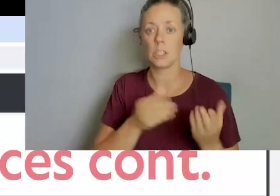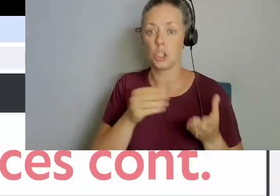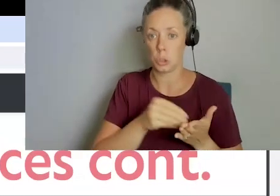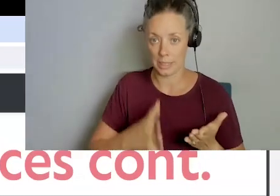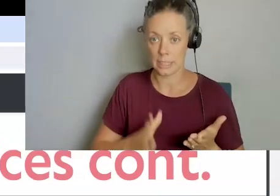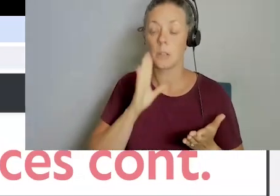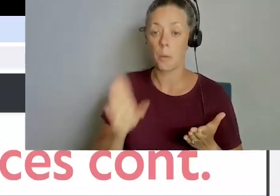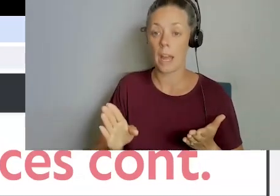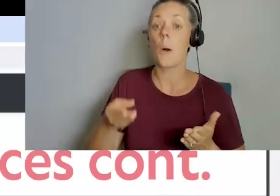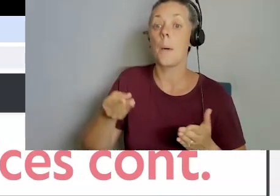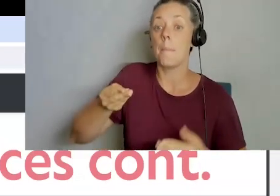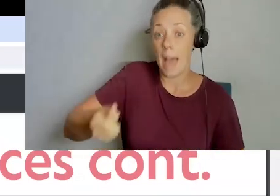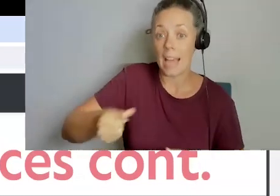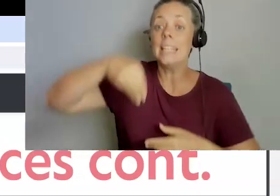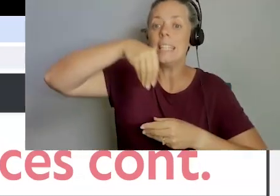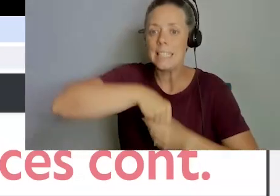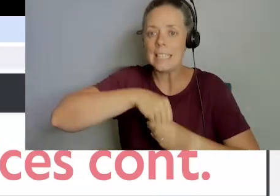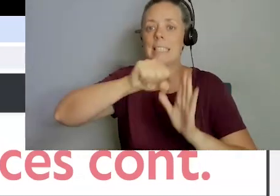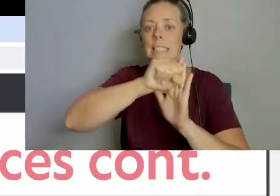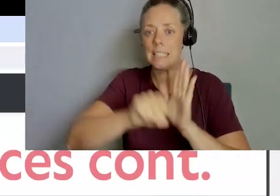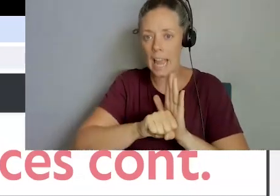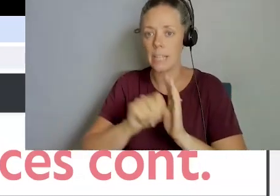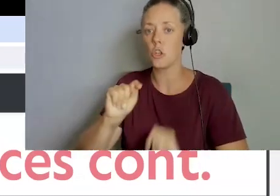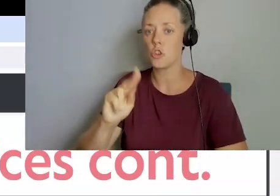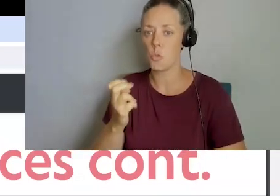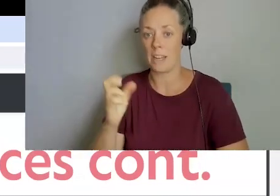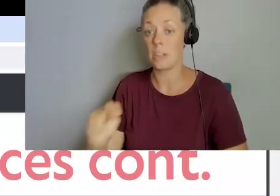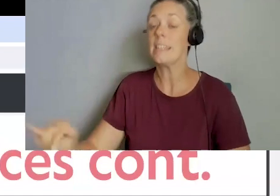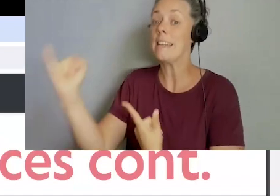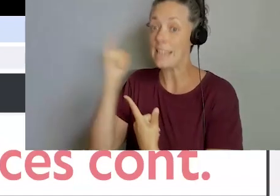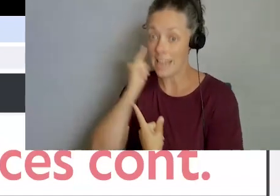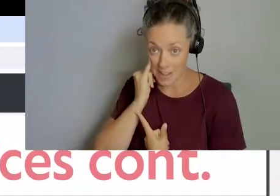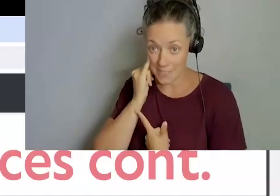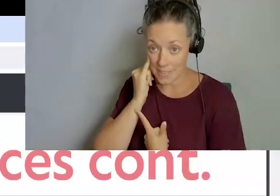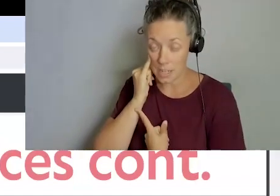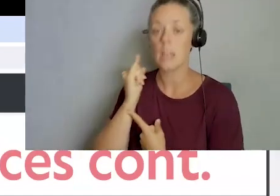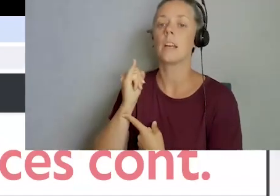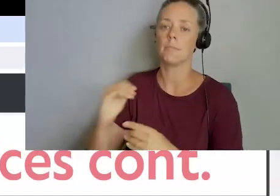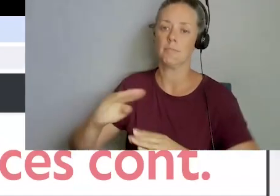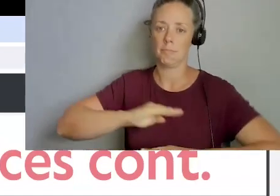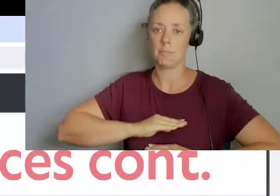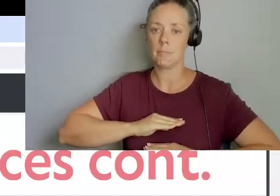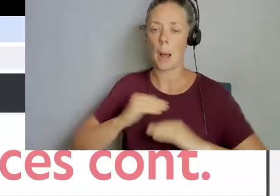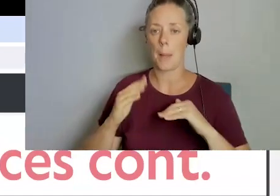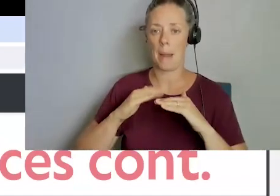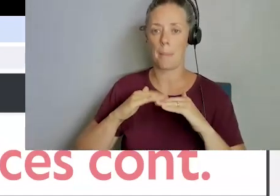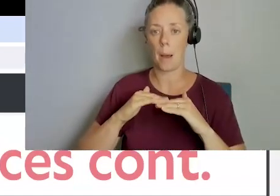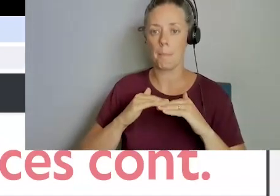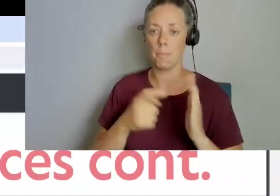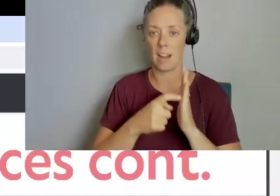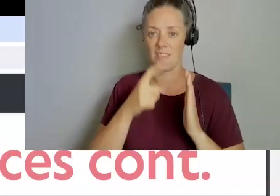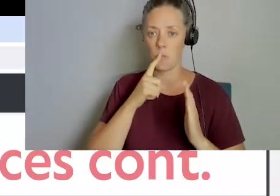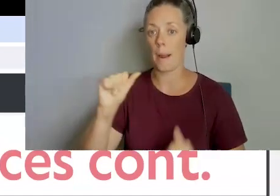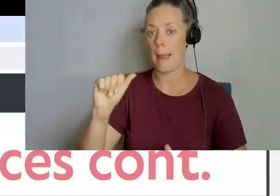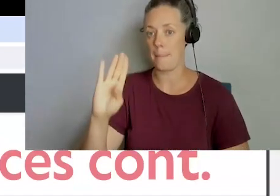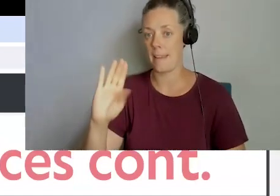pay in-state tuition as long as they meet the minimum criteria of the AB 540.